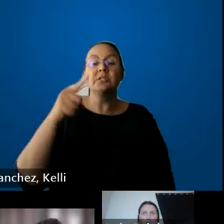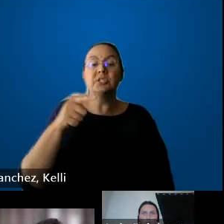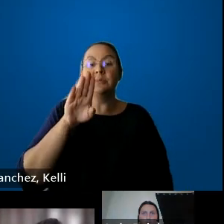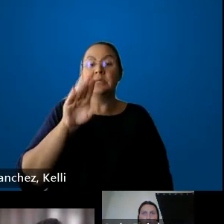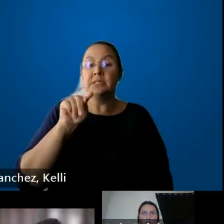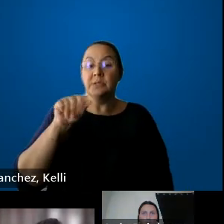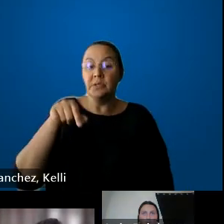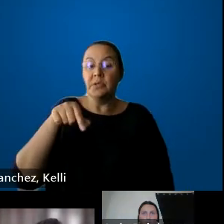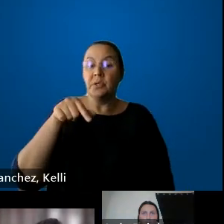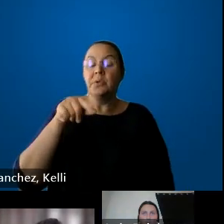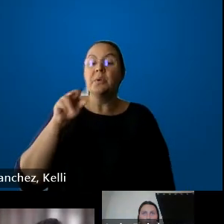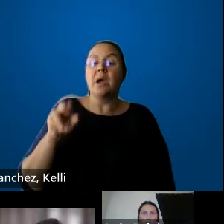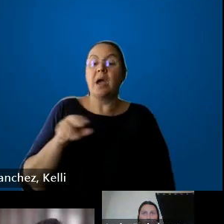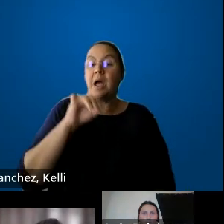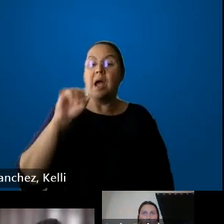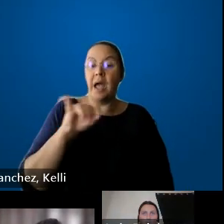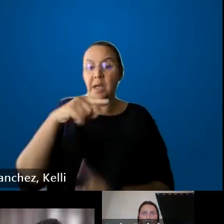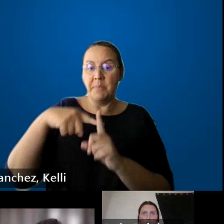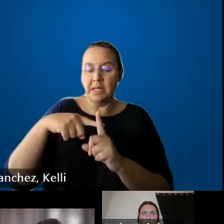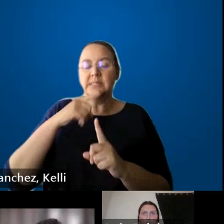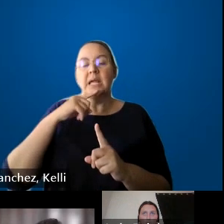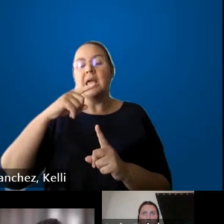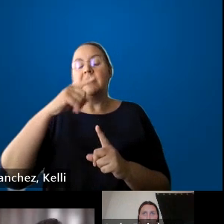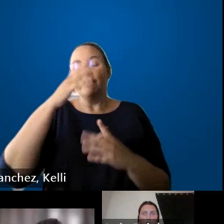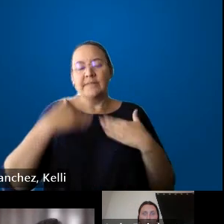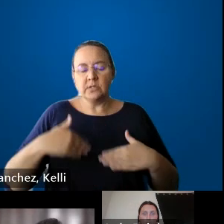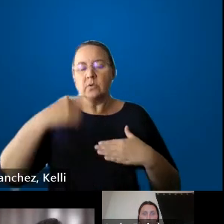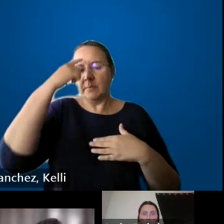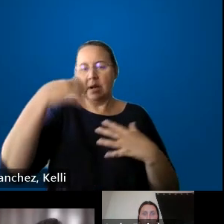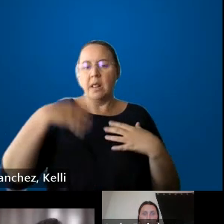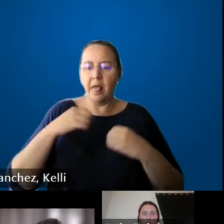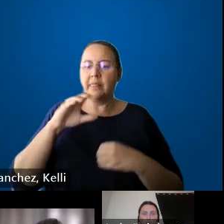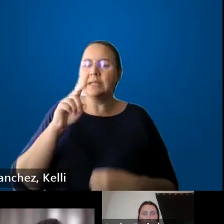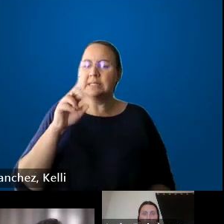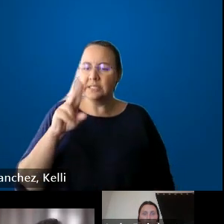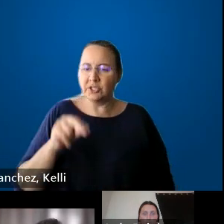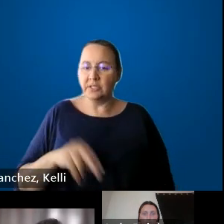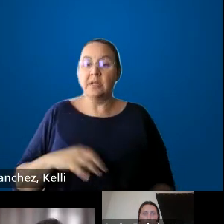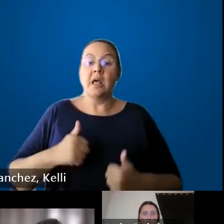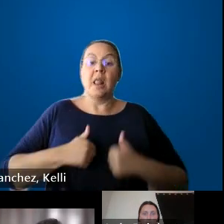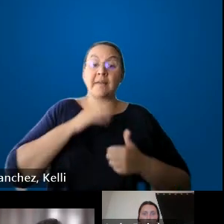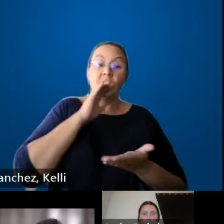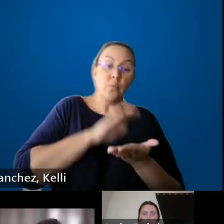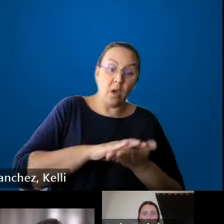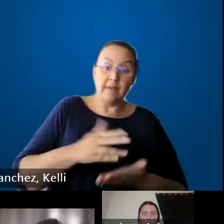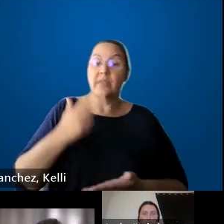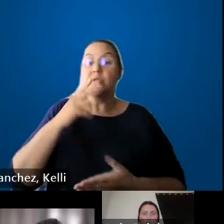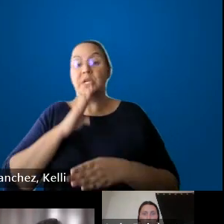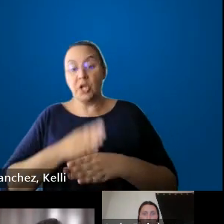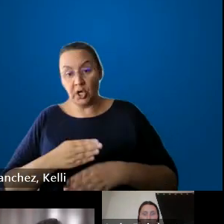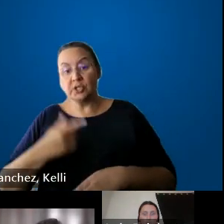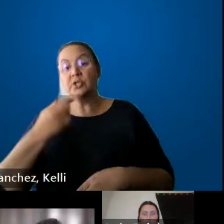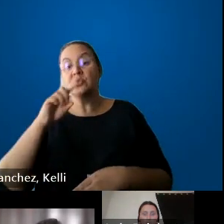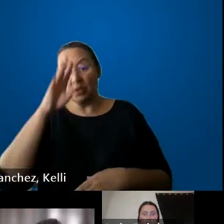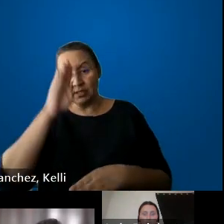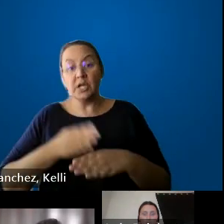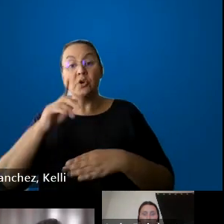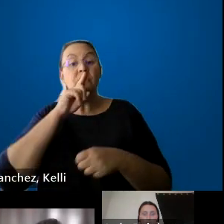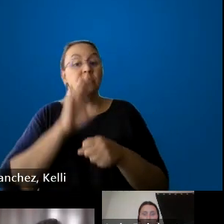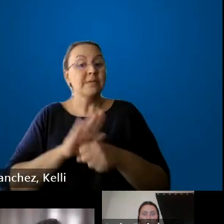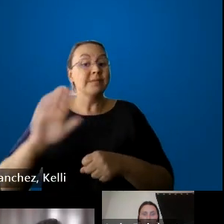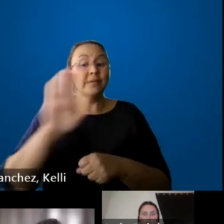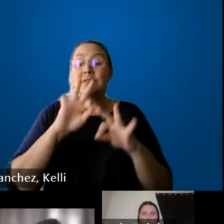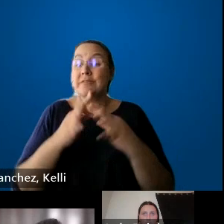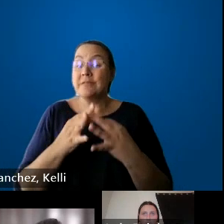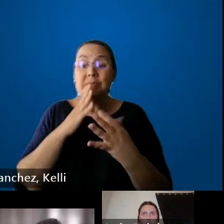LGBTQIA+, and individuals with physical and mental health conditions. With a loving wife, 3 daughters, and a grandson, her commitment to her family